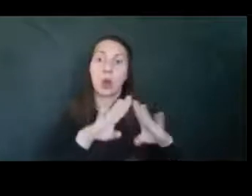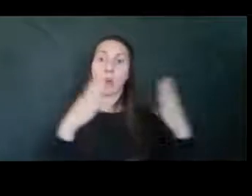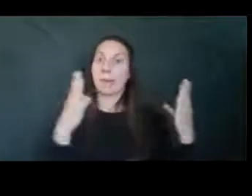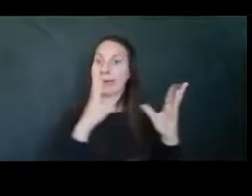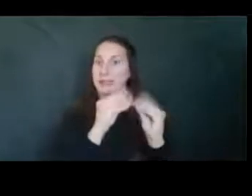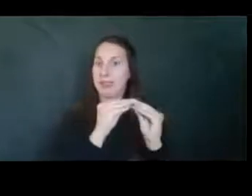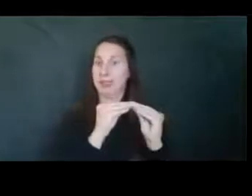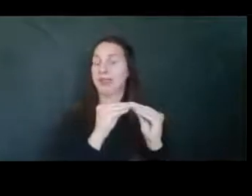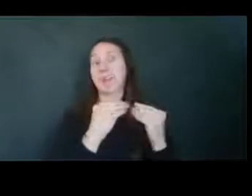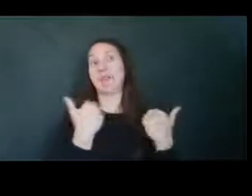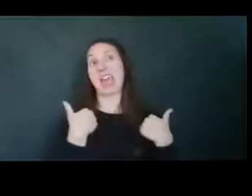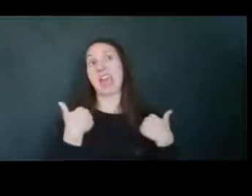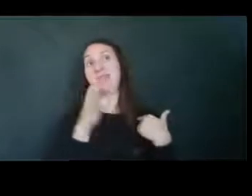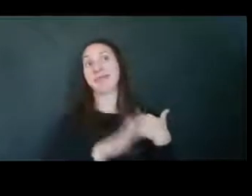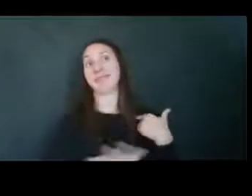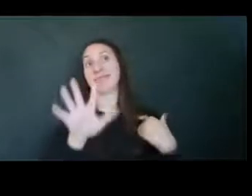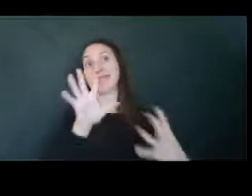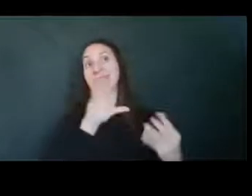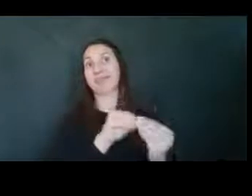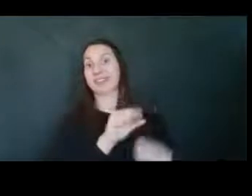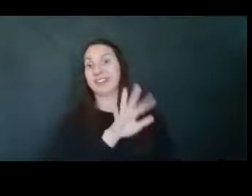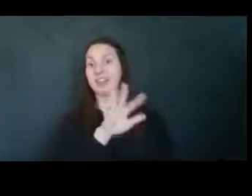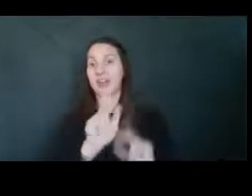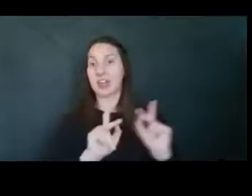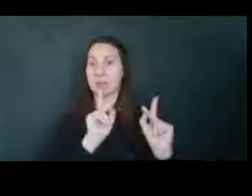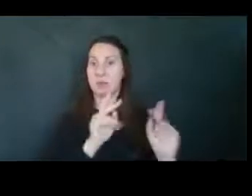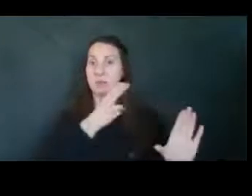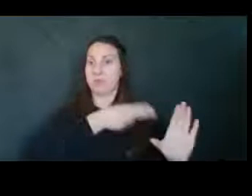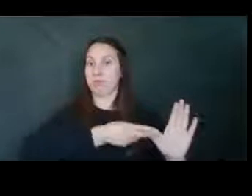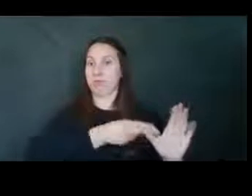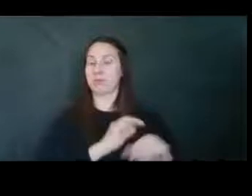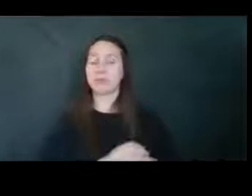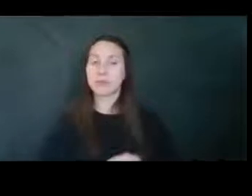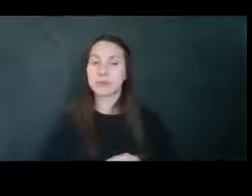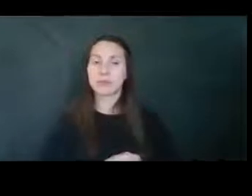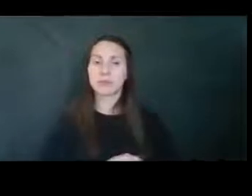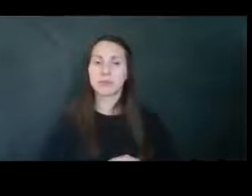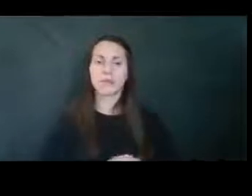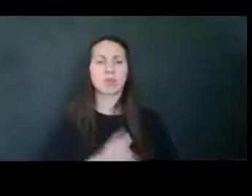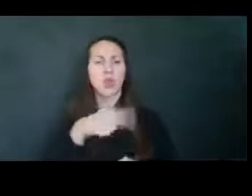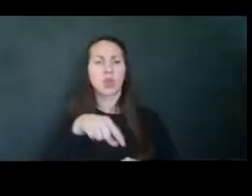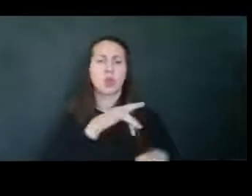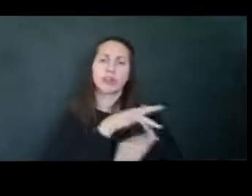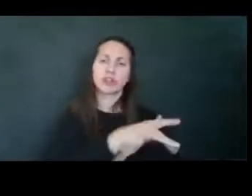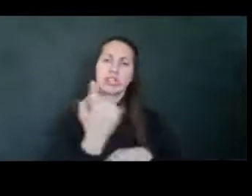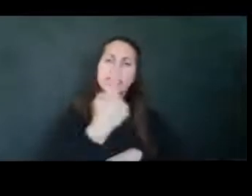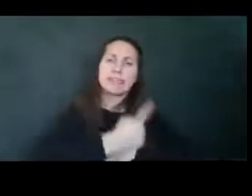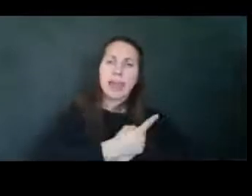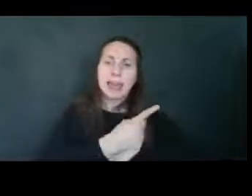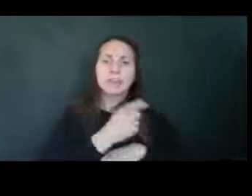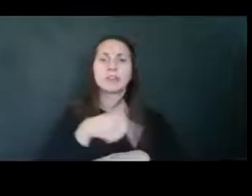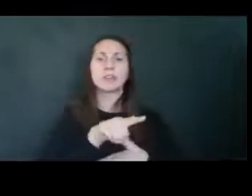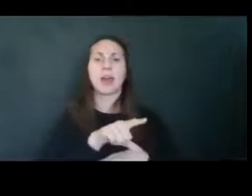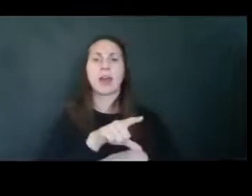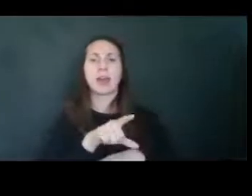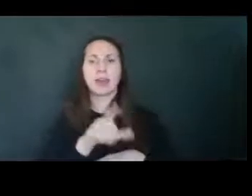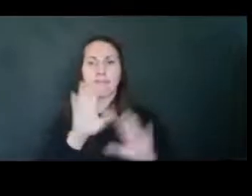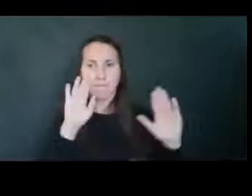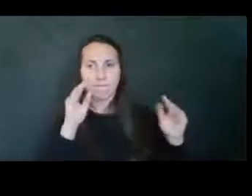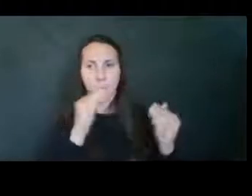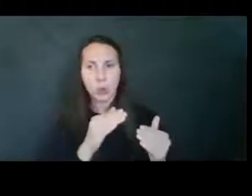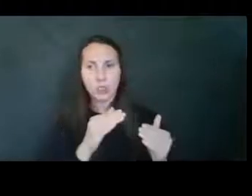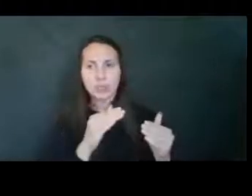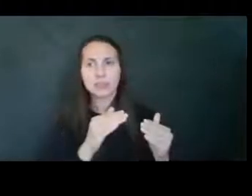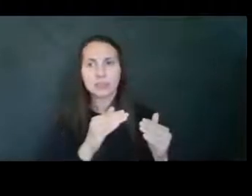And through the course of the early days, the focus limited and narrowed as